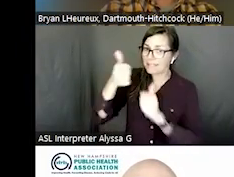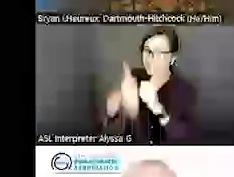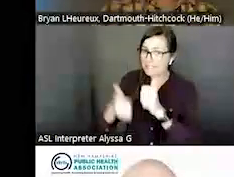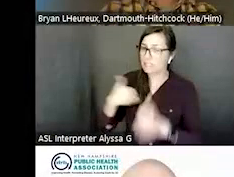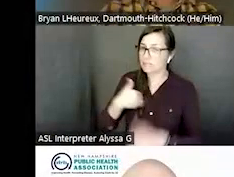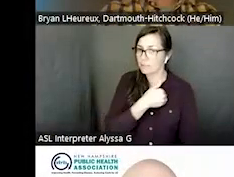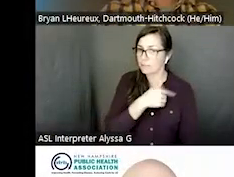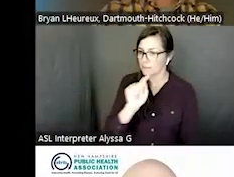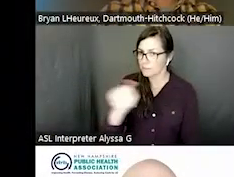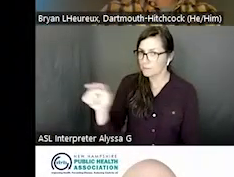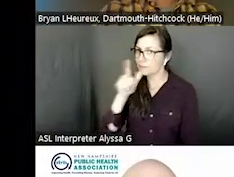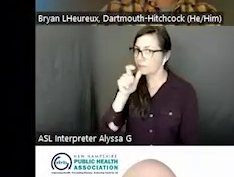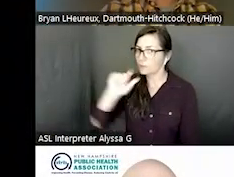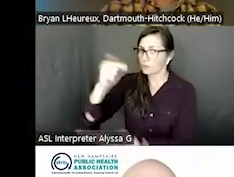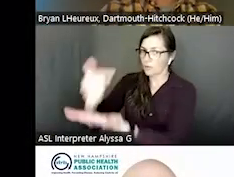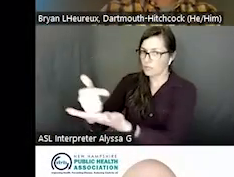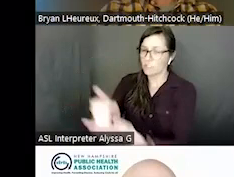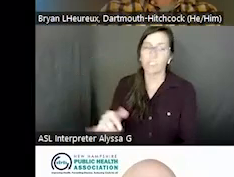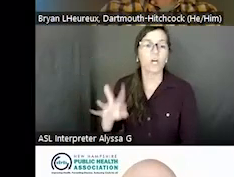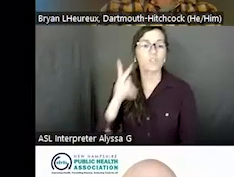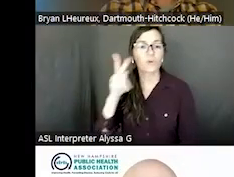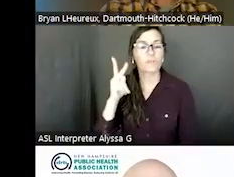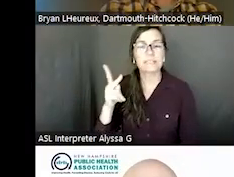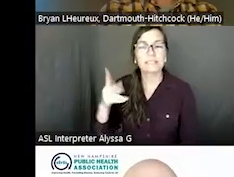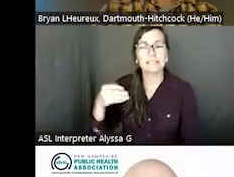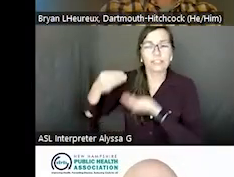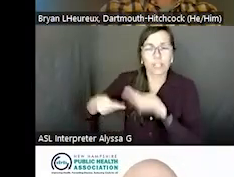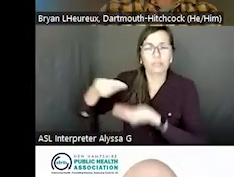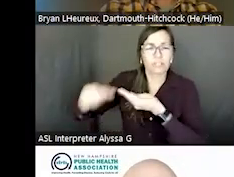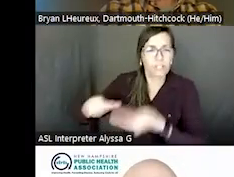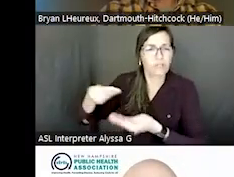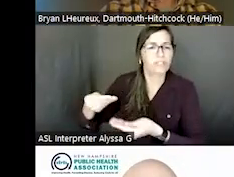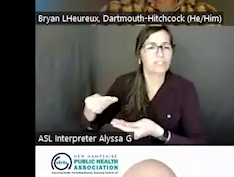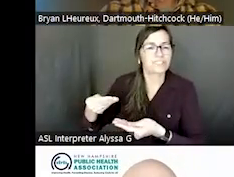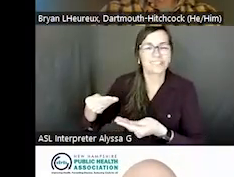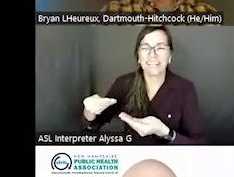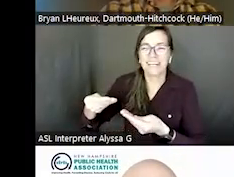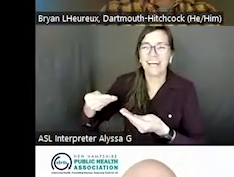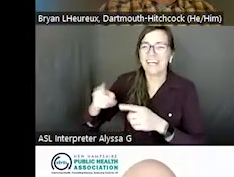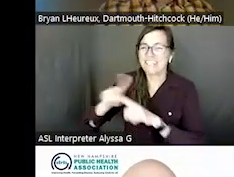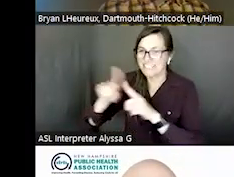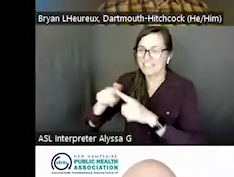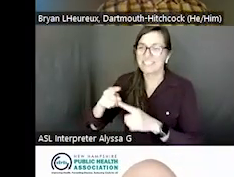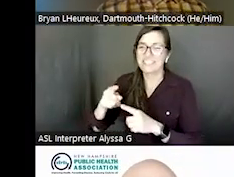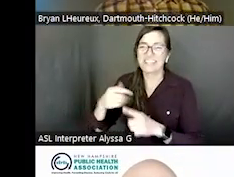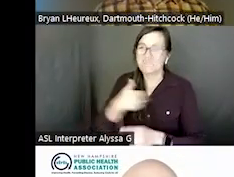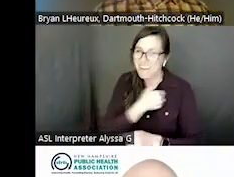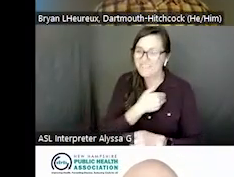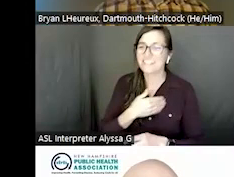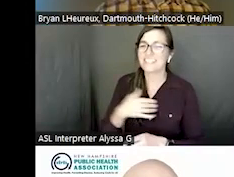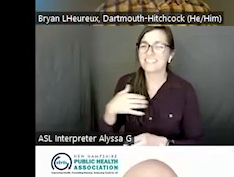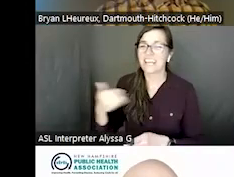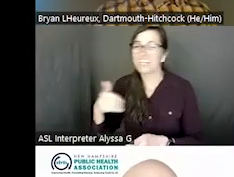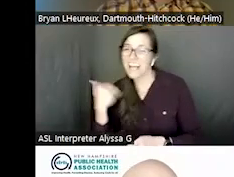says a lot. It's intergenerational communication. You've got the blue hair. You've got the sense of people are doing something